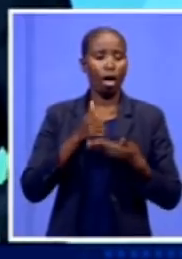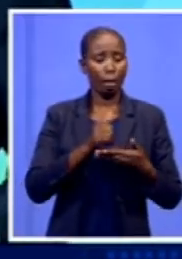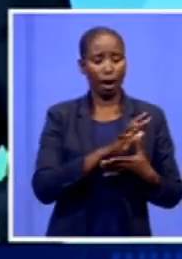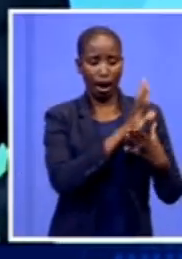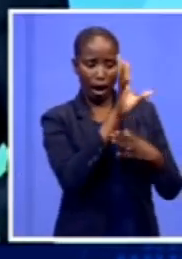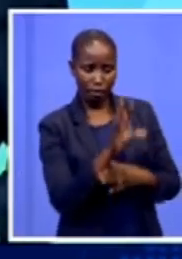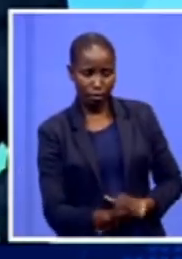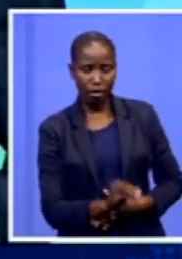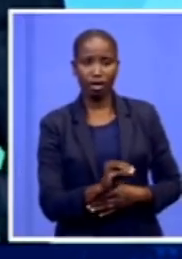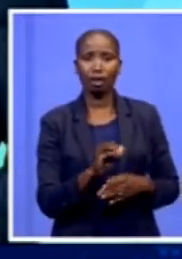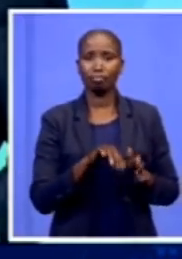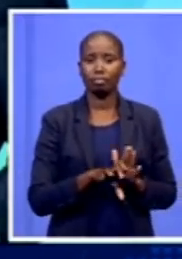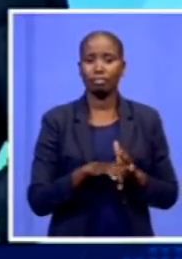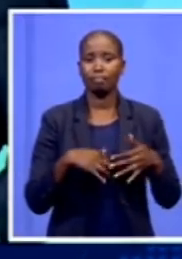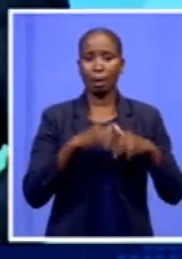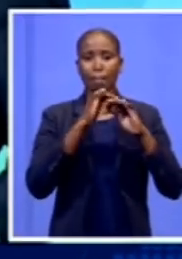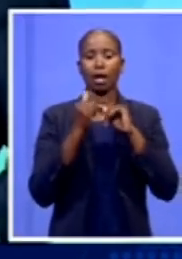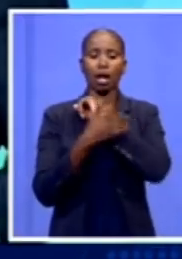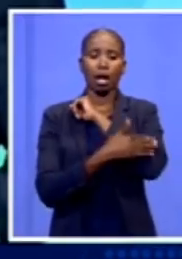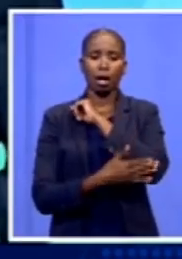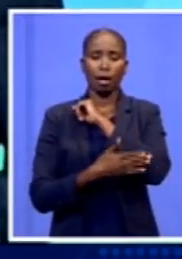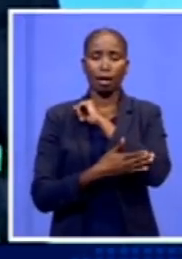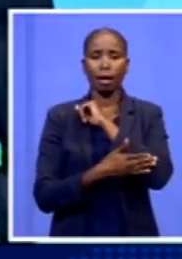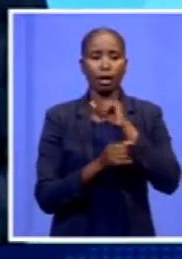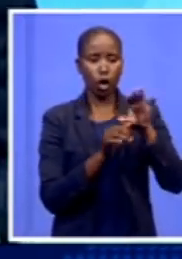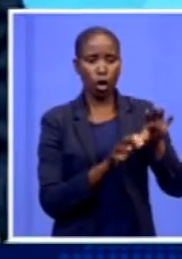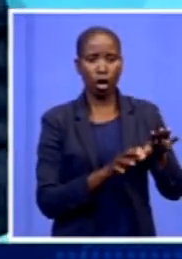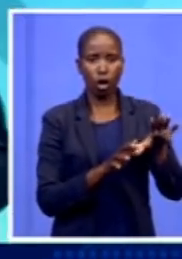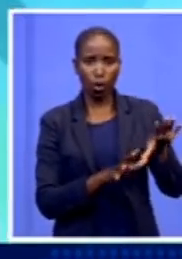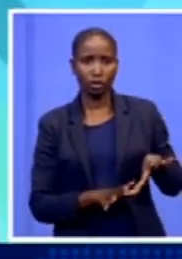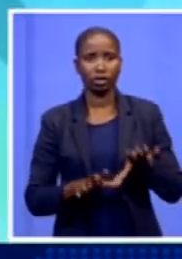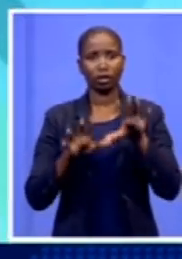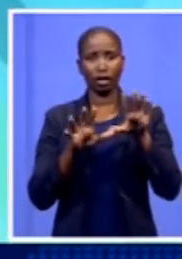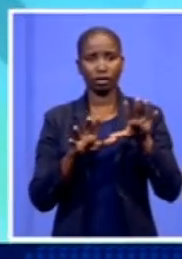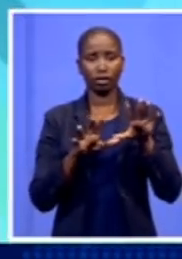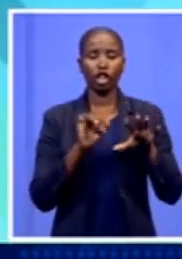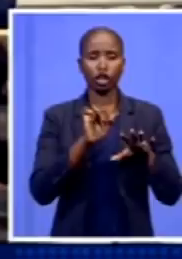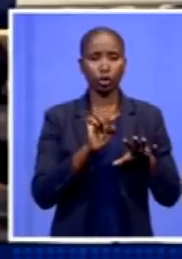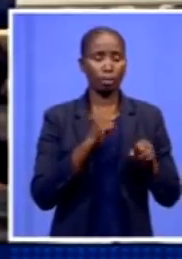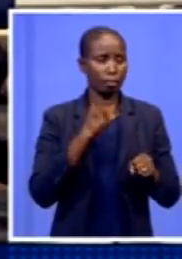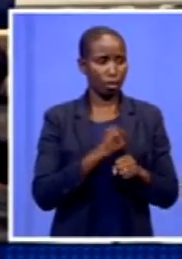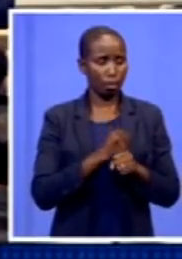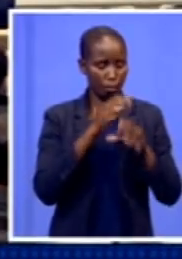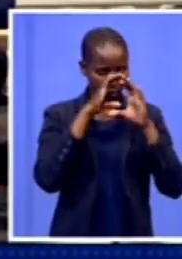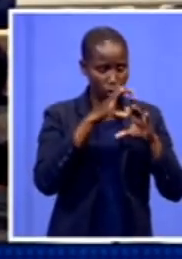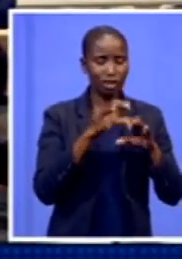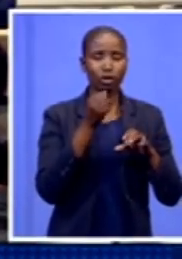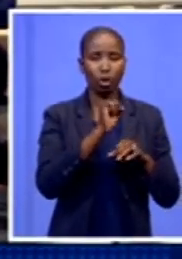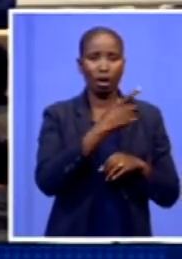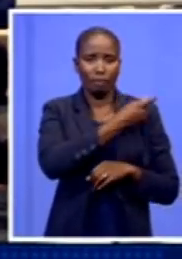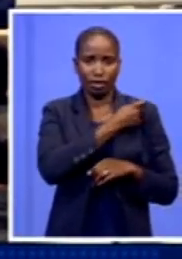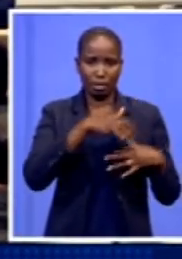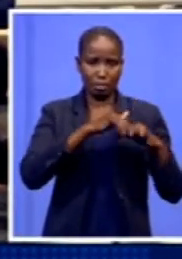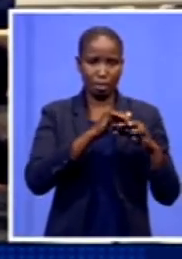develops strategic production capacities in healthcare, in vaccines. Thank you. Président.